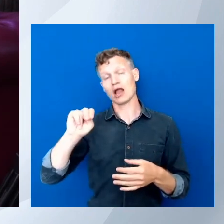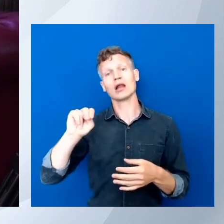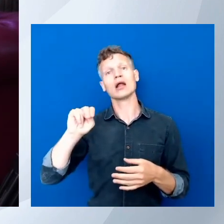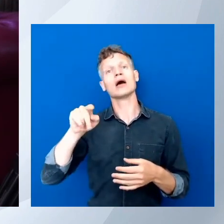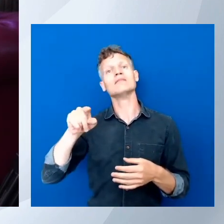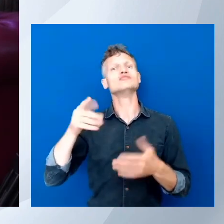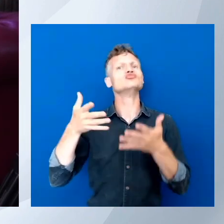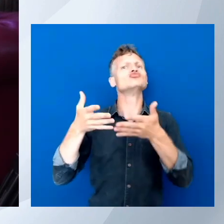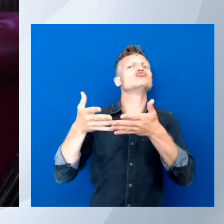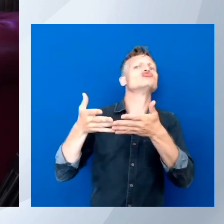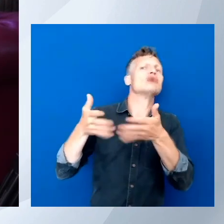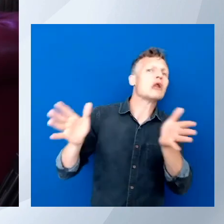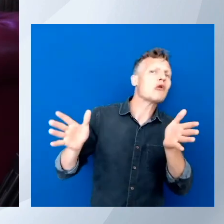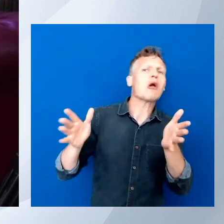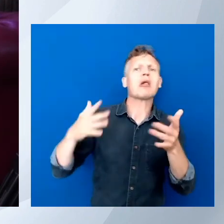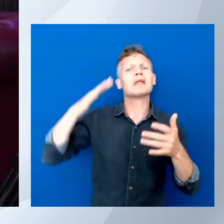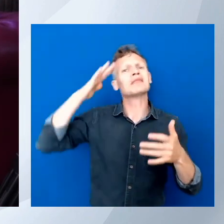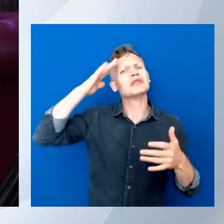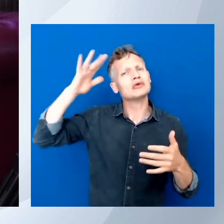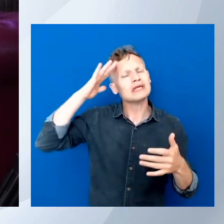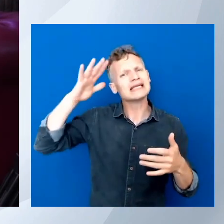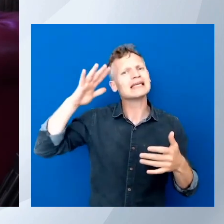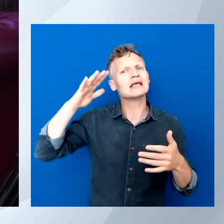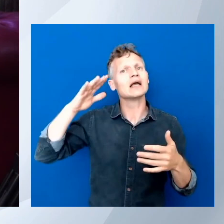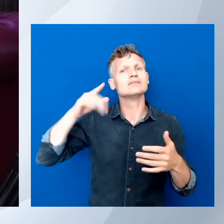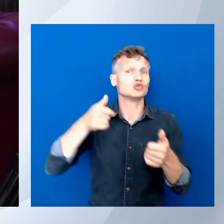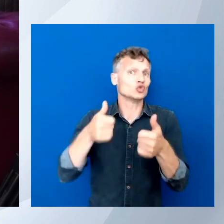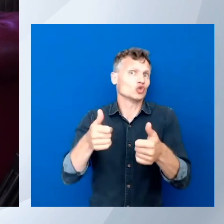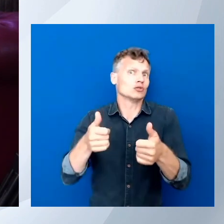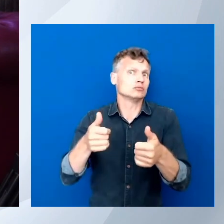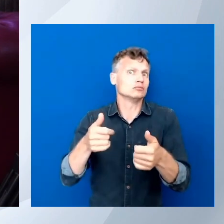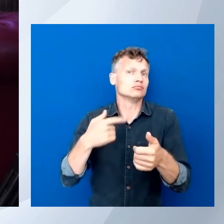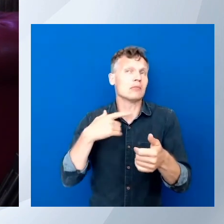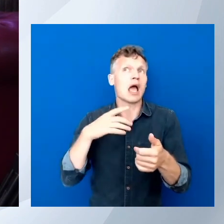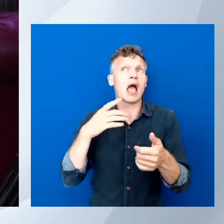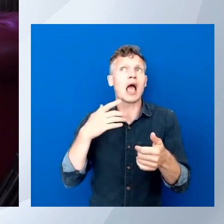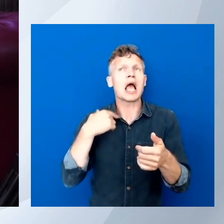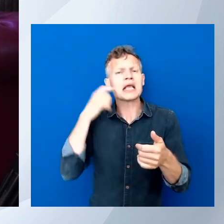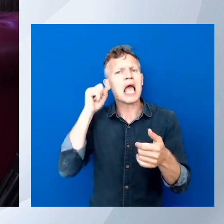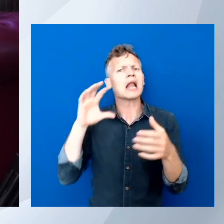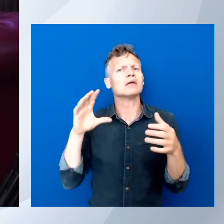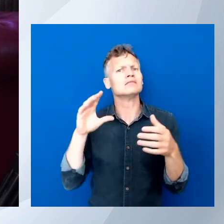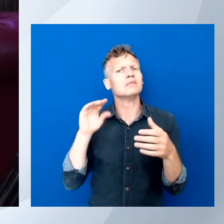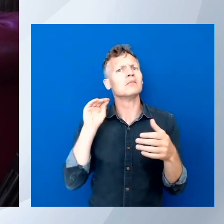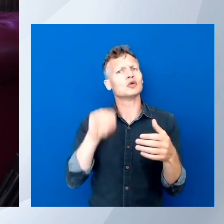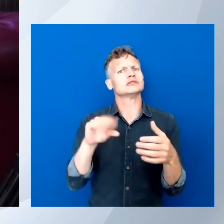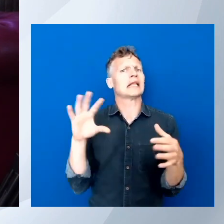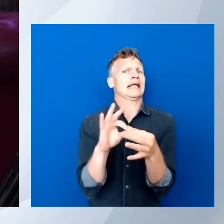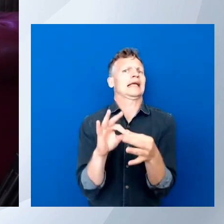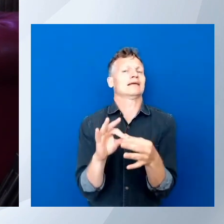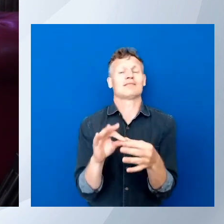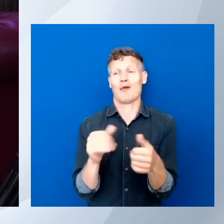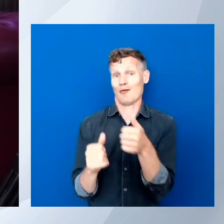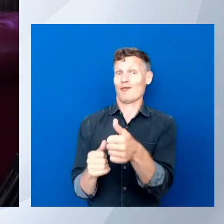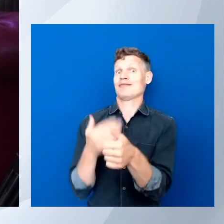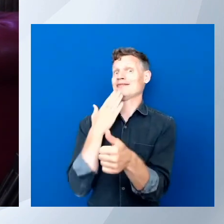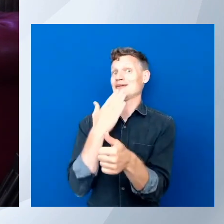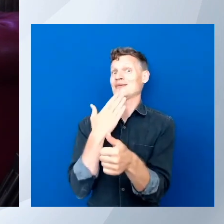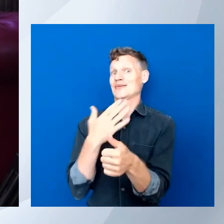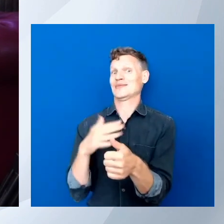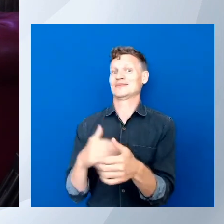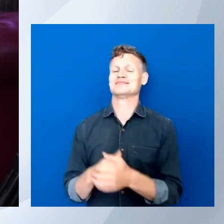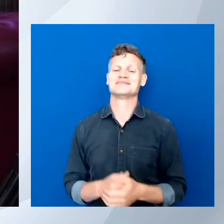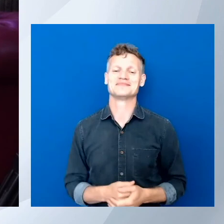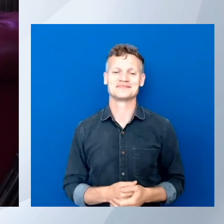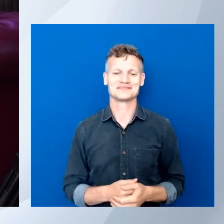machine learning. That's a good one. I can actually link it in the live chat afterwards. Yeah. Great. So we'll get back to that then in the chat. Awesome.